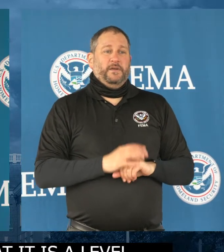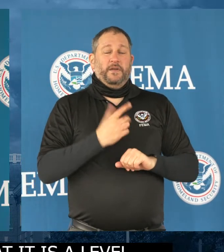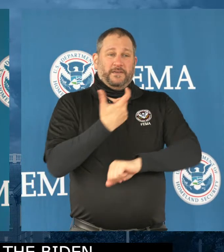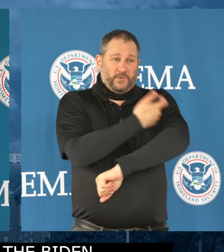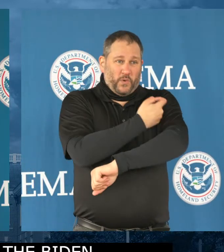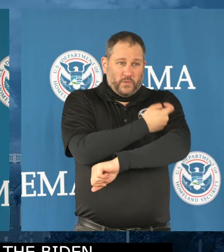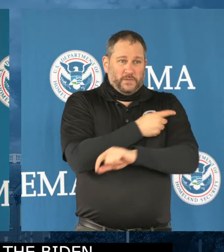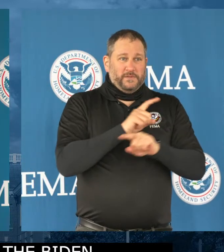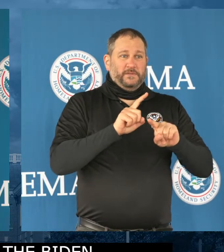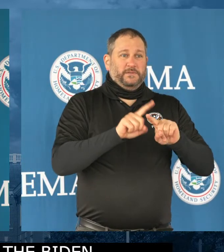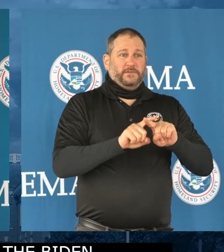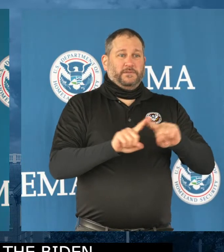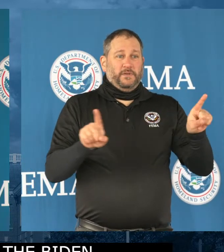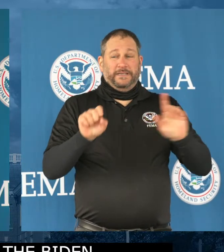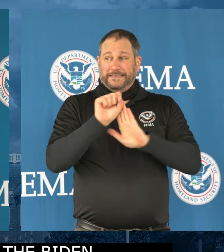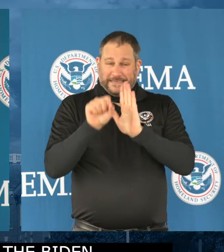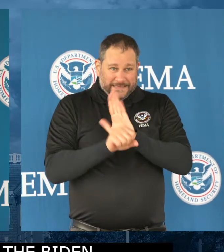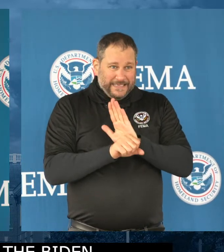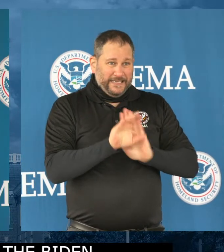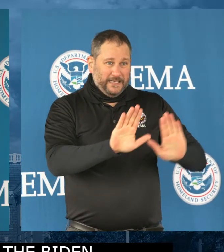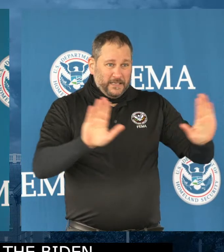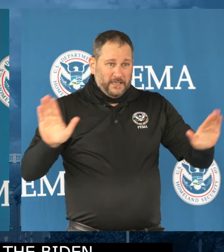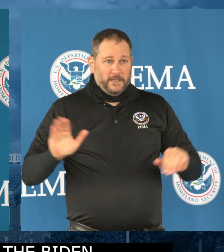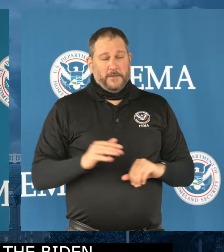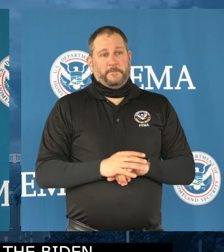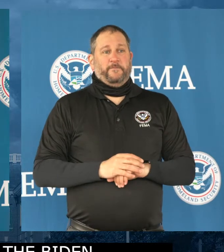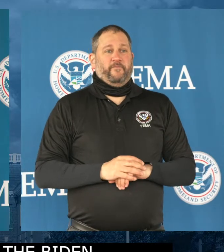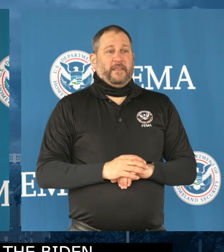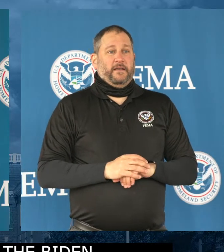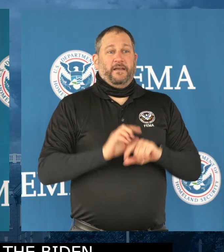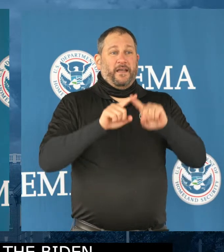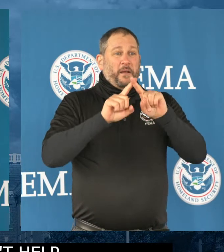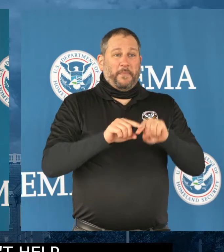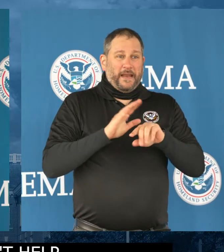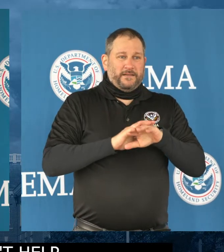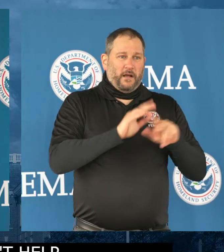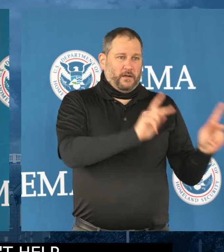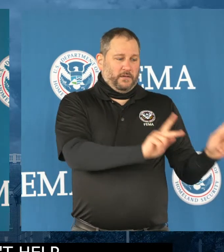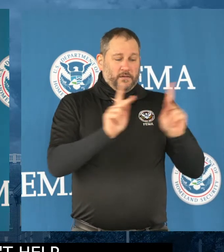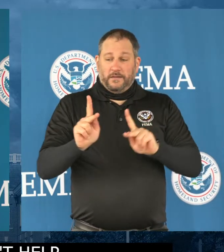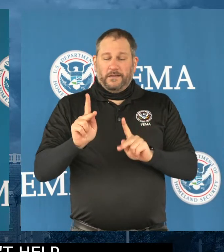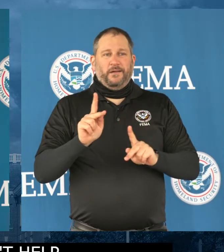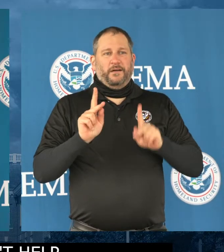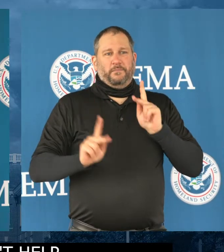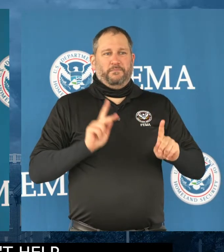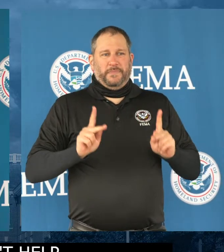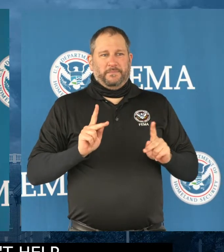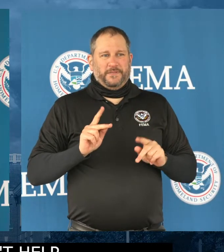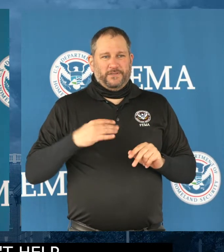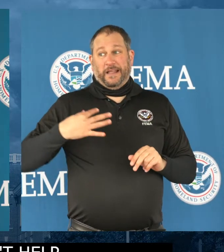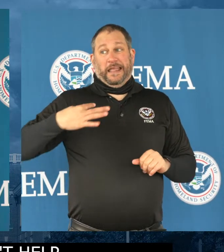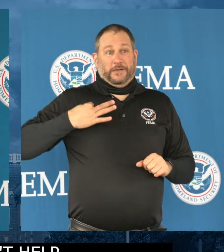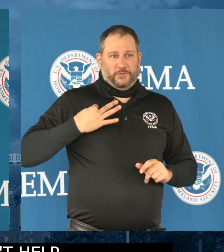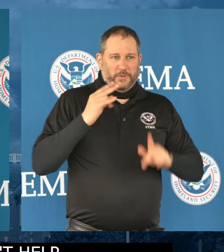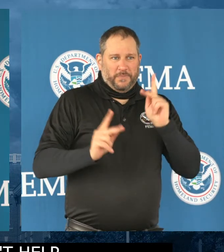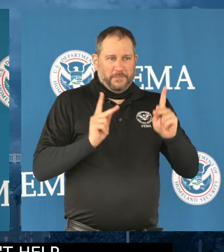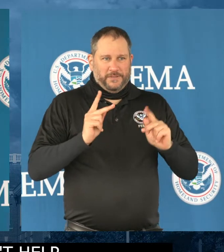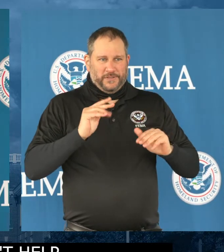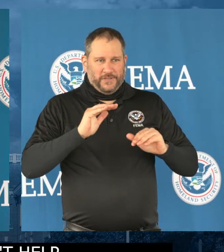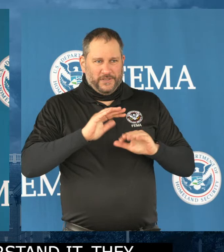the states based on the proportion of eligible adult population, right? And